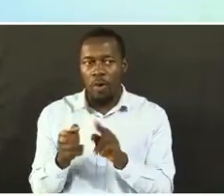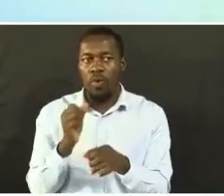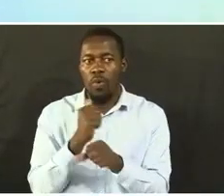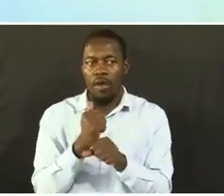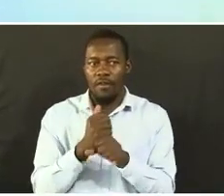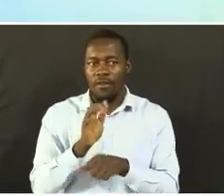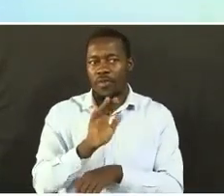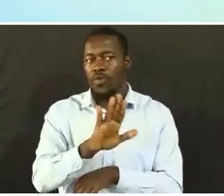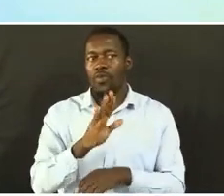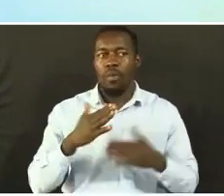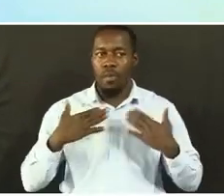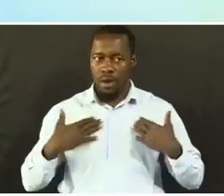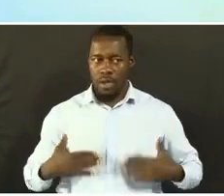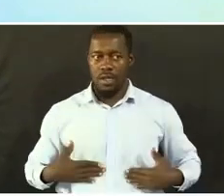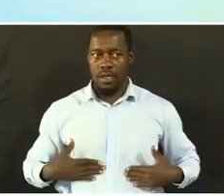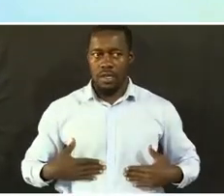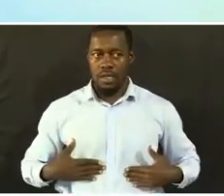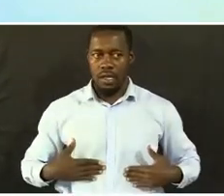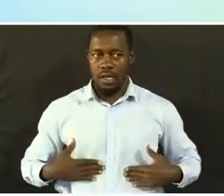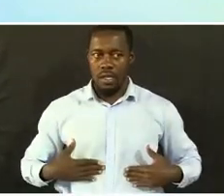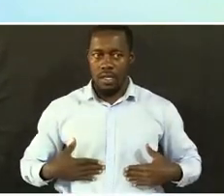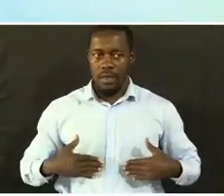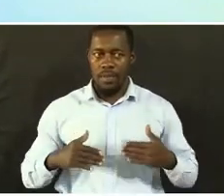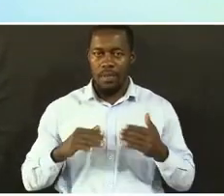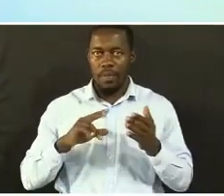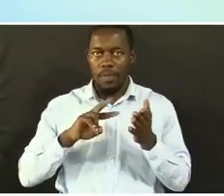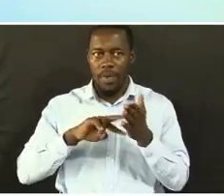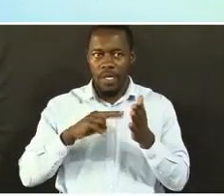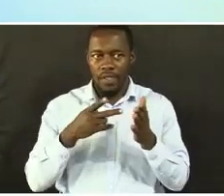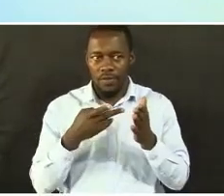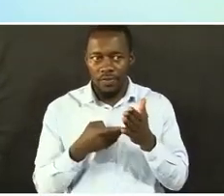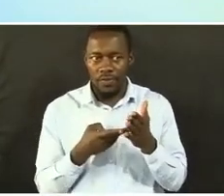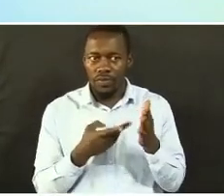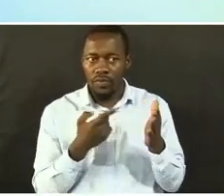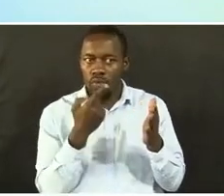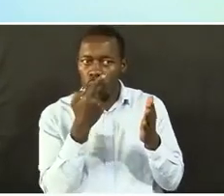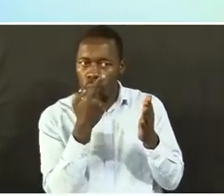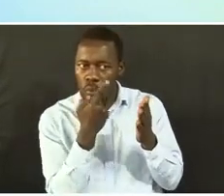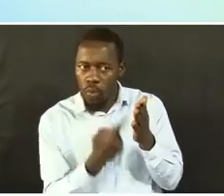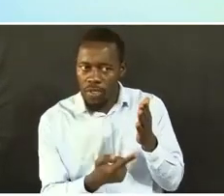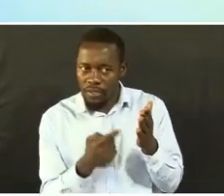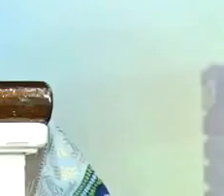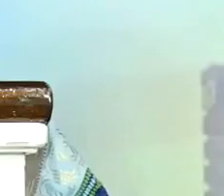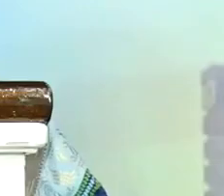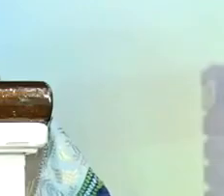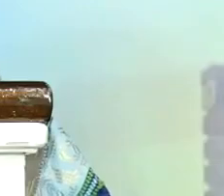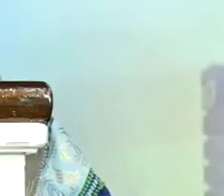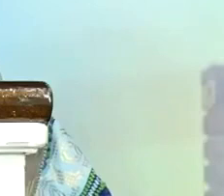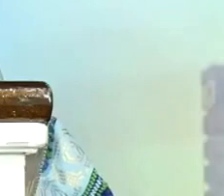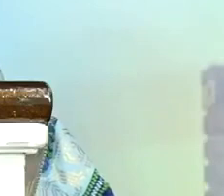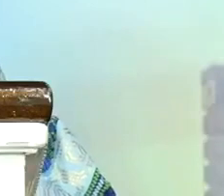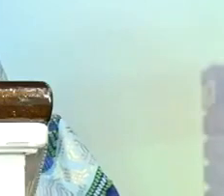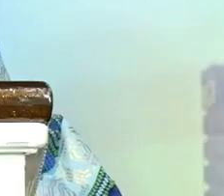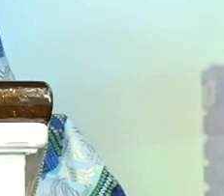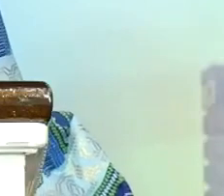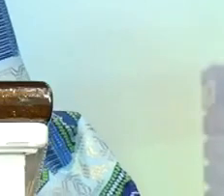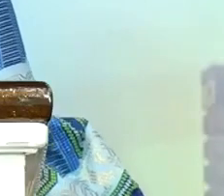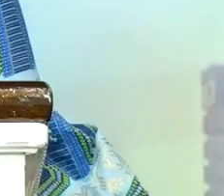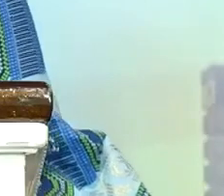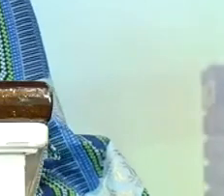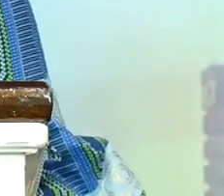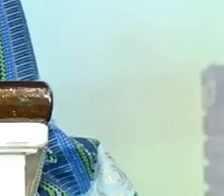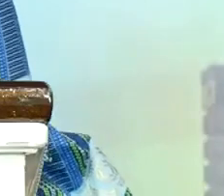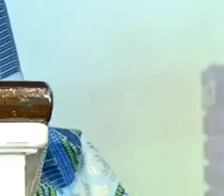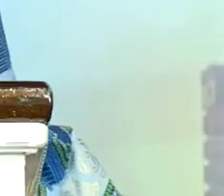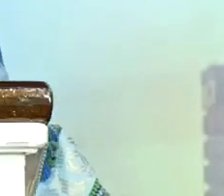called psychoactive substances, because the part of you that it attacks is your psyche. So they are called psychoactive substances. And